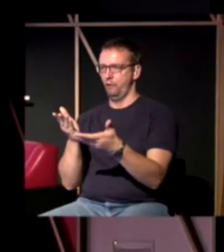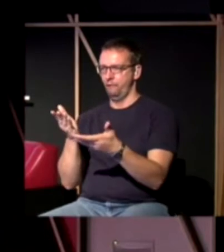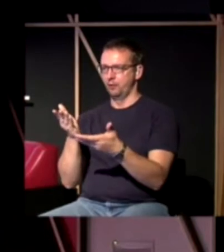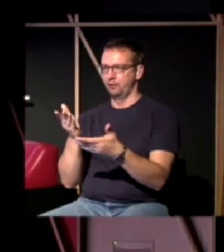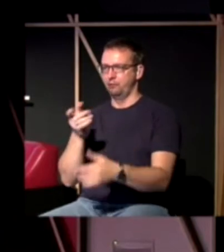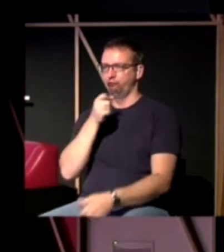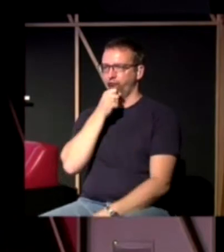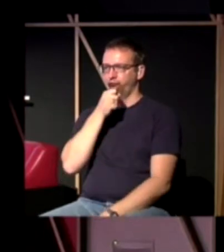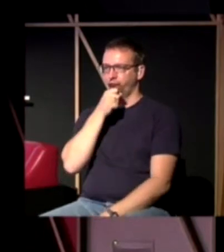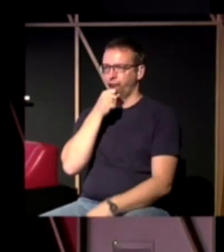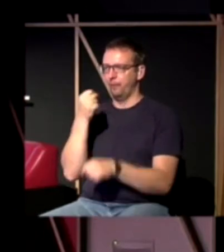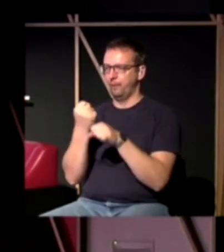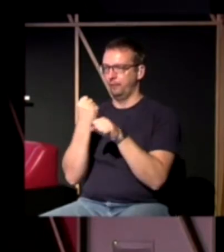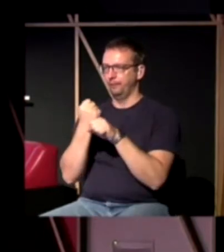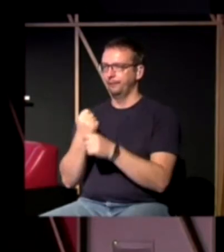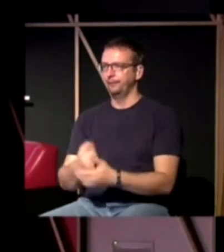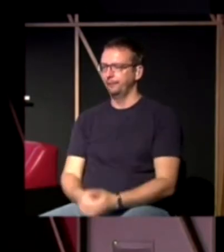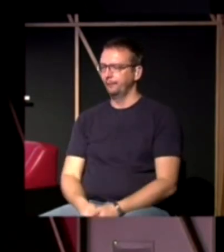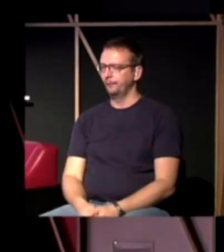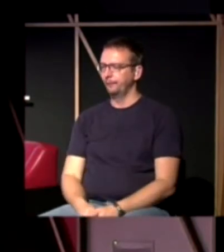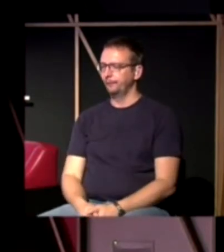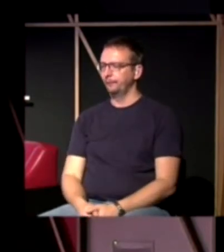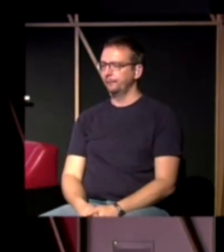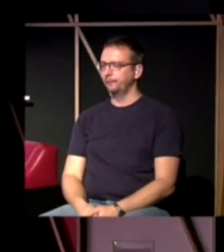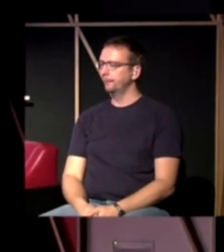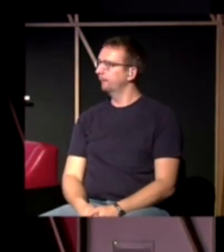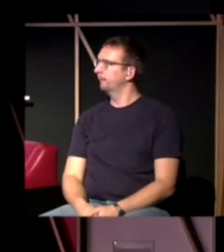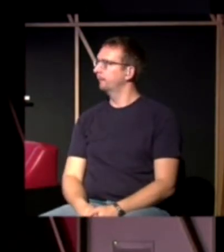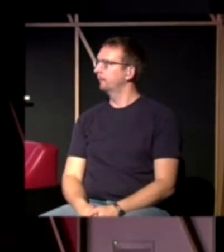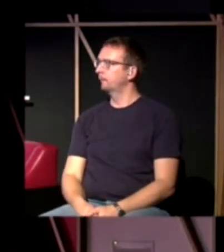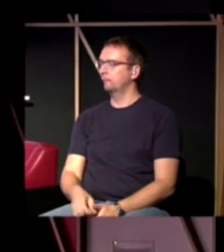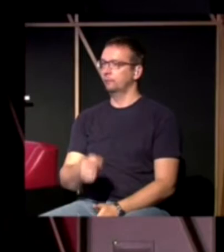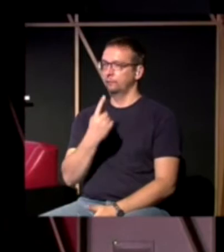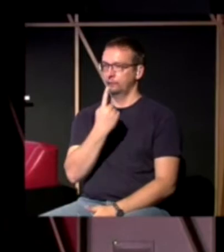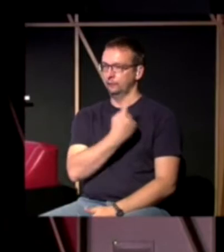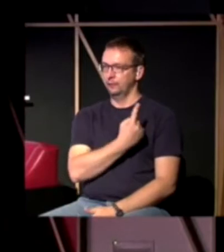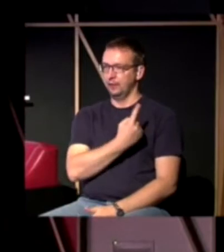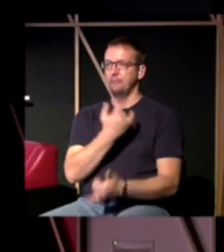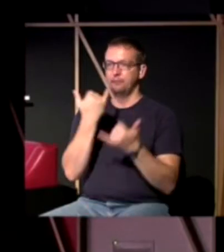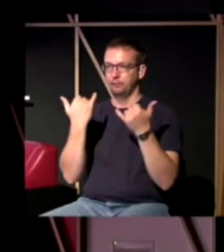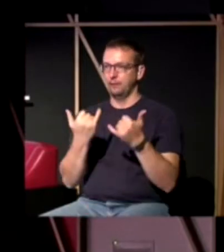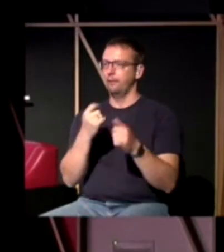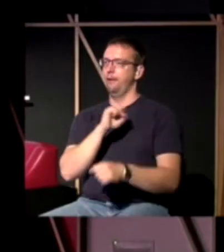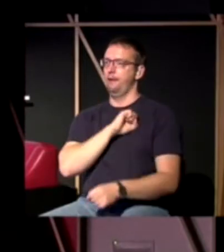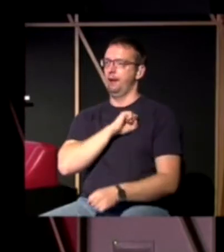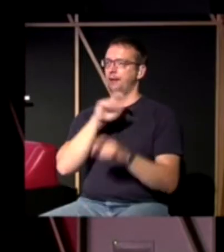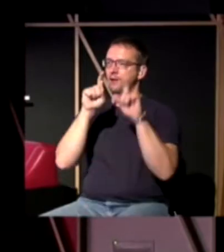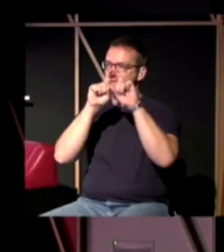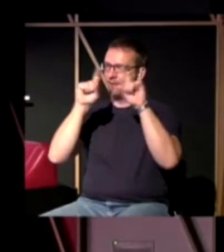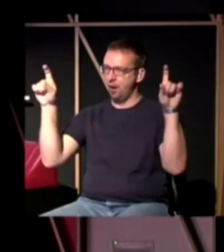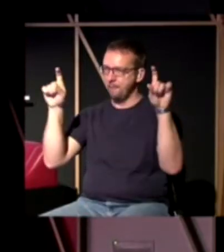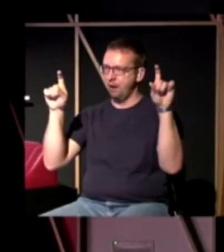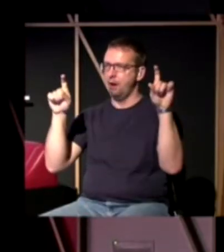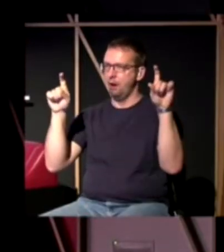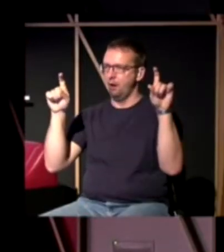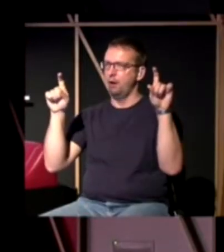the RNIB in the UK, and now runs his own company where audio-descriptive commentary remains an important part of the work that he does. We're